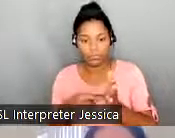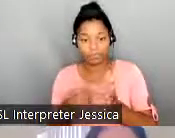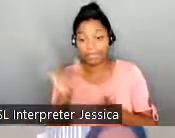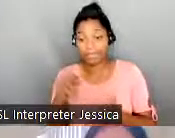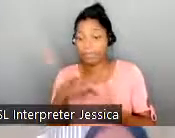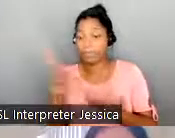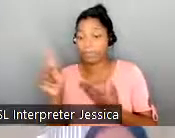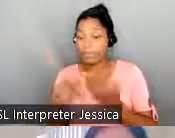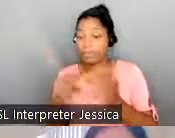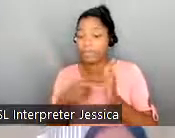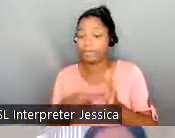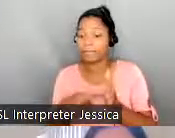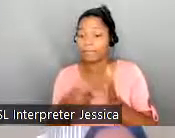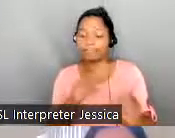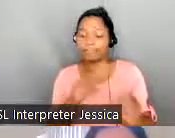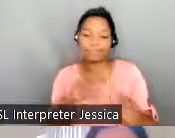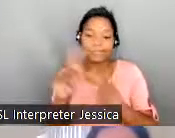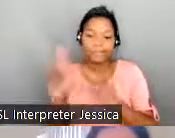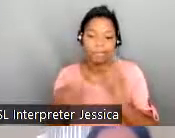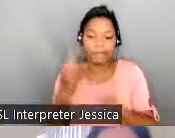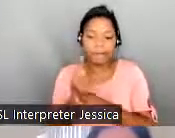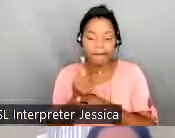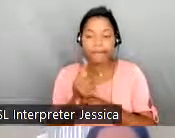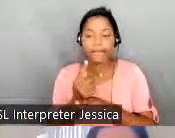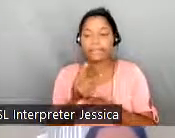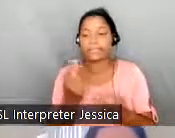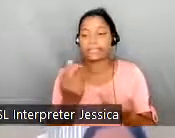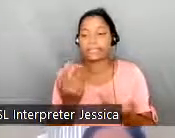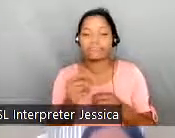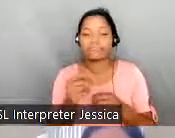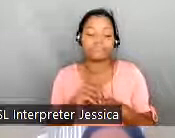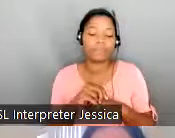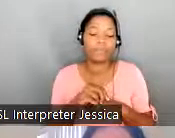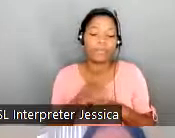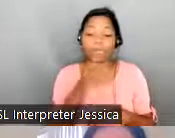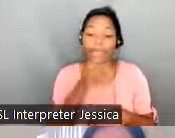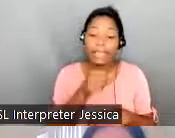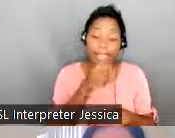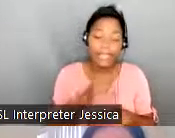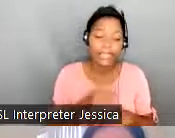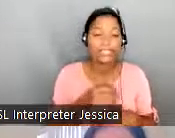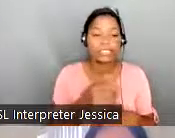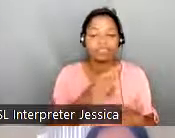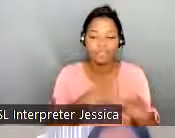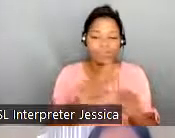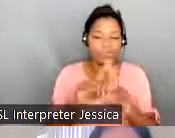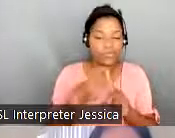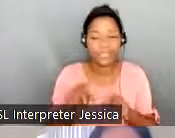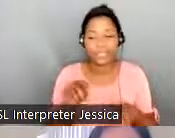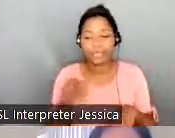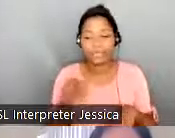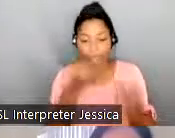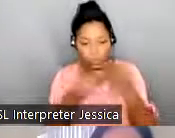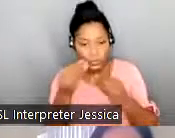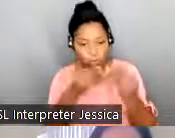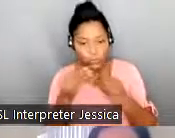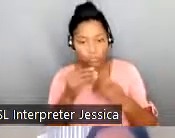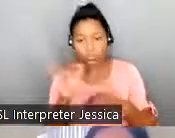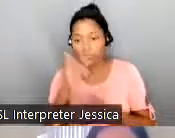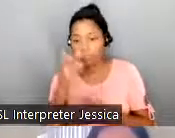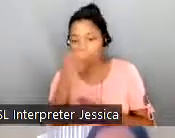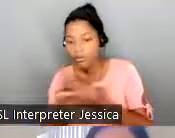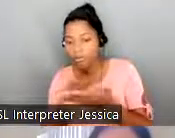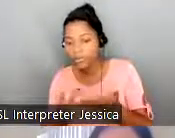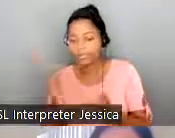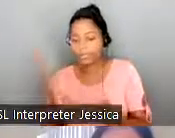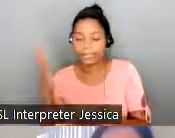examples include different types of engagement, such as intergenerational, nutrition, creative expression through the arts, and technology.